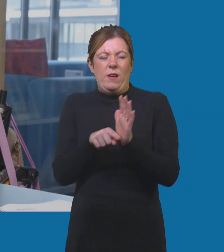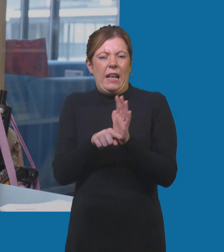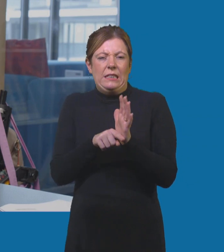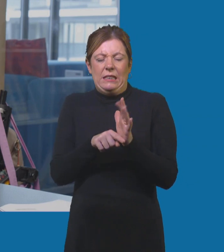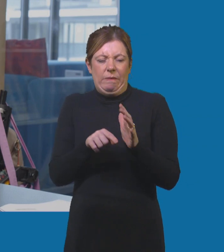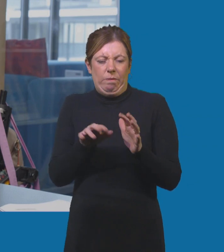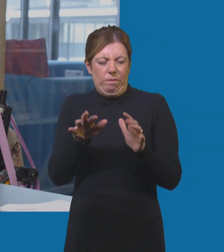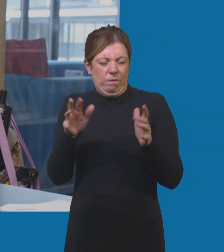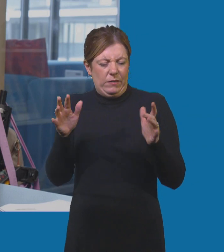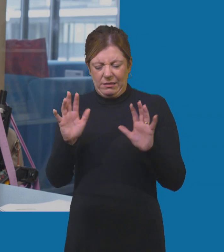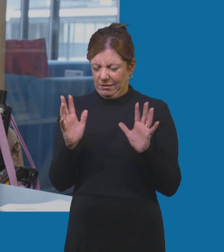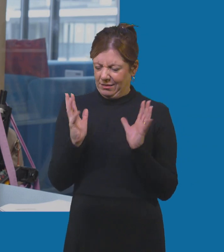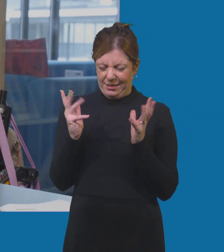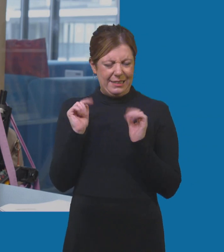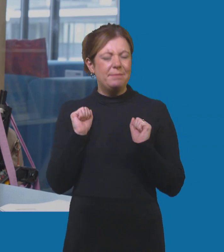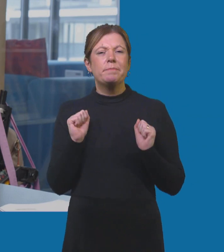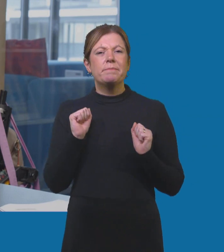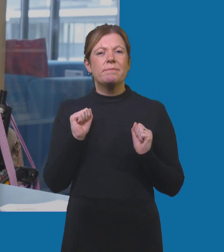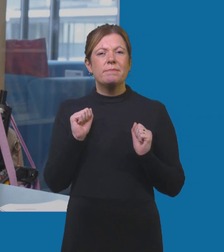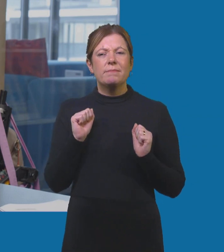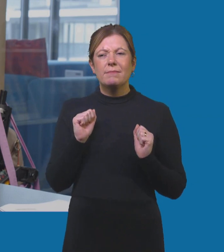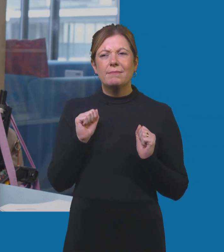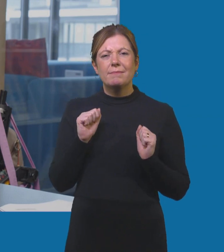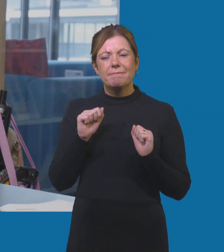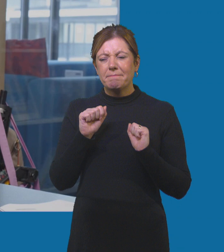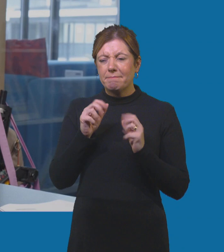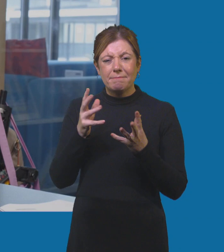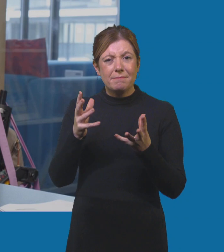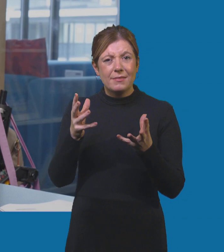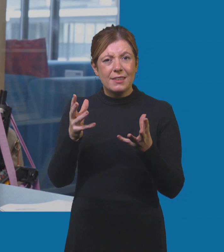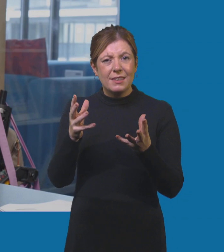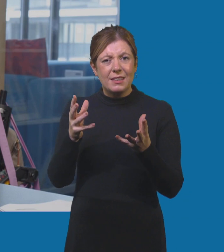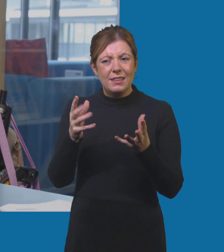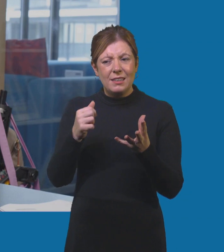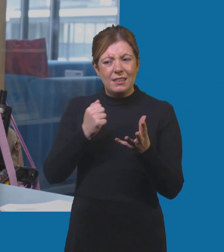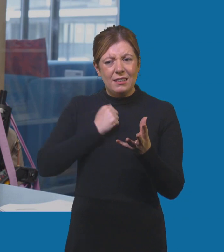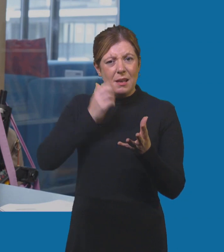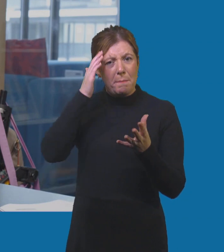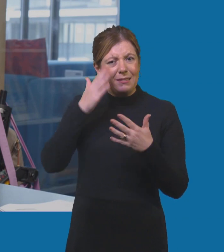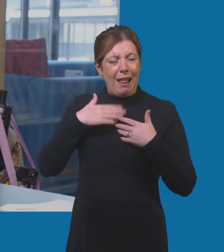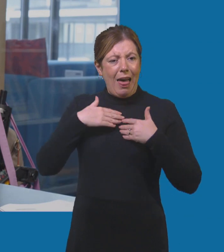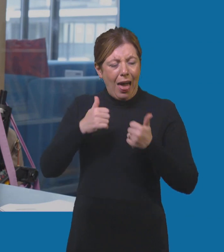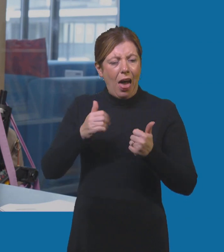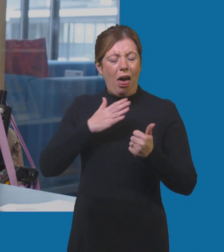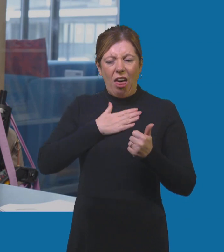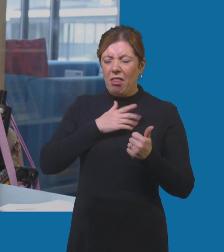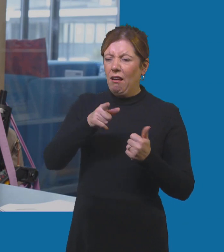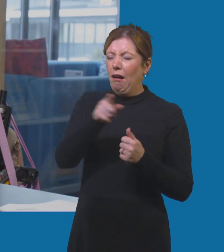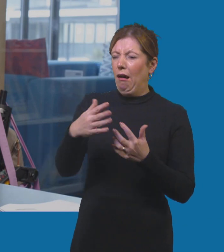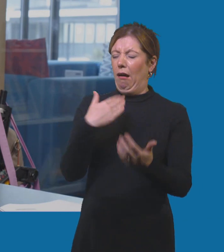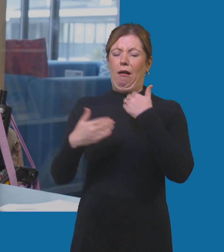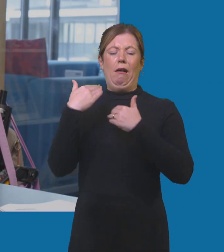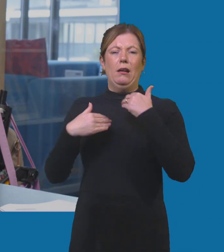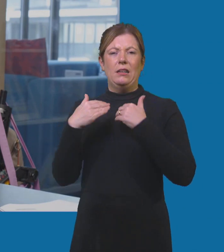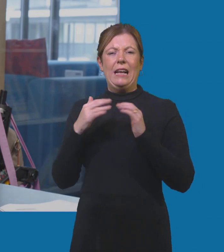negativity bandwagon, and I don't know how helpful or safe that is for my own mental well-being. So how do you first of all,